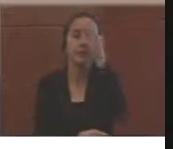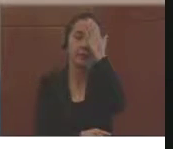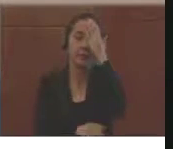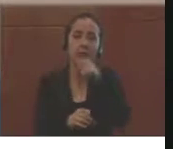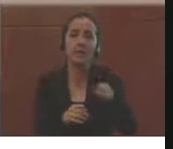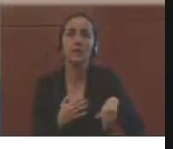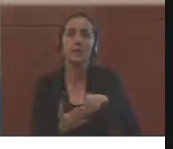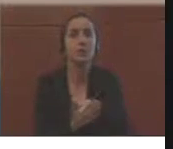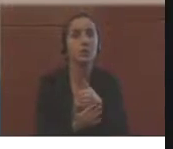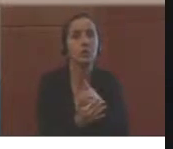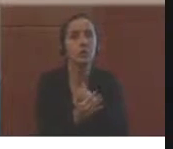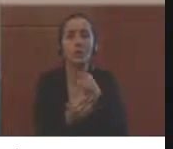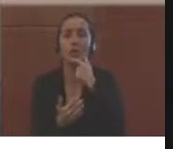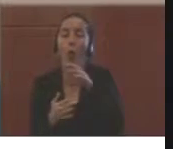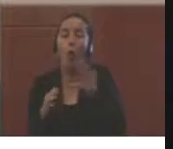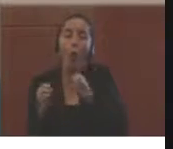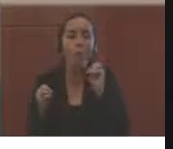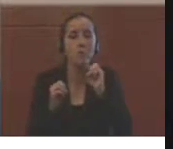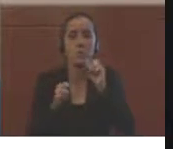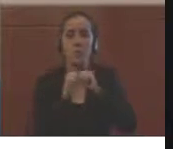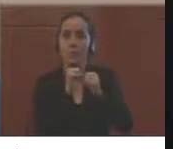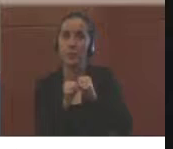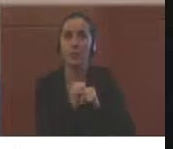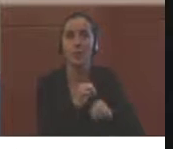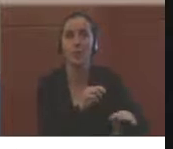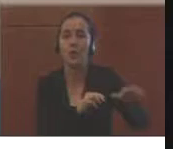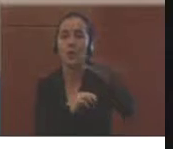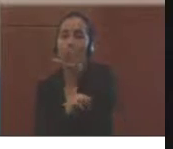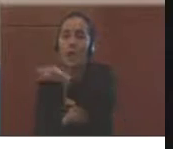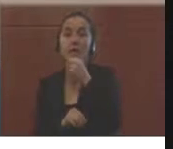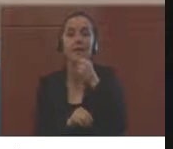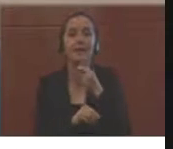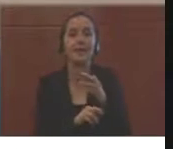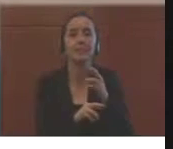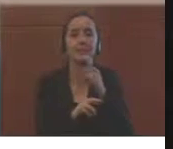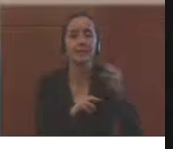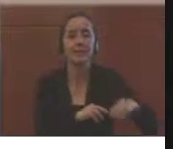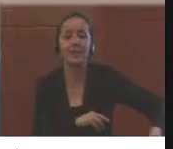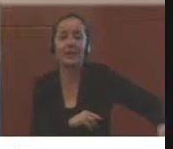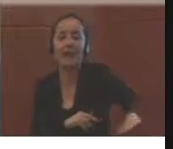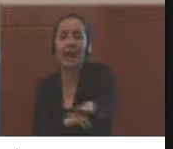disasters associated with the occurrence of